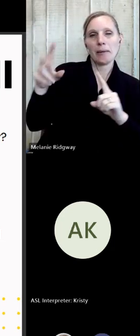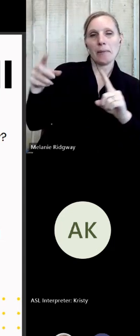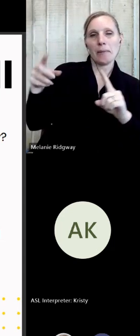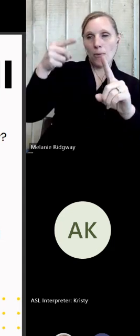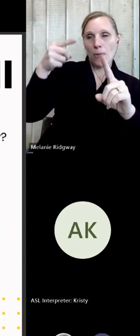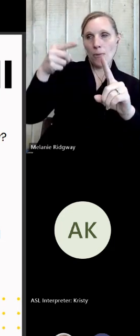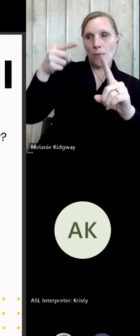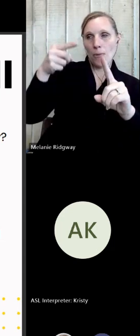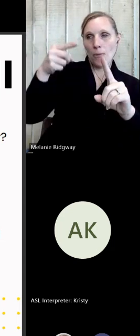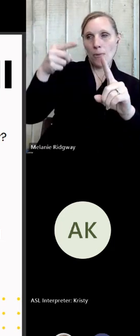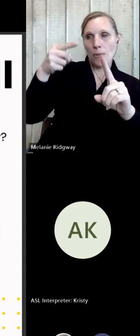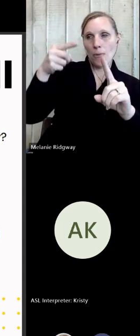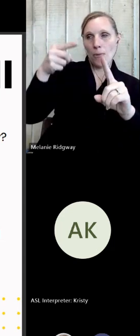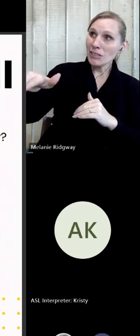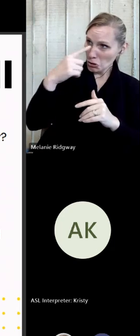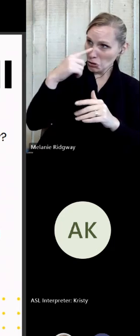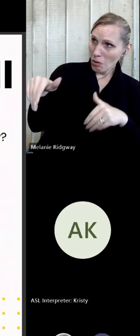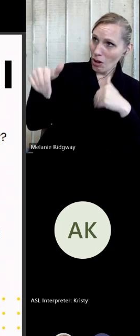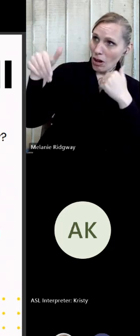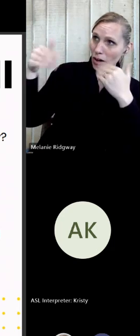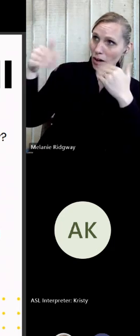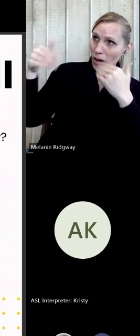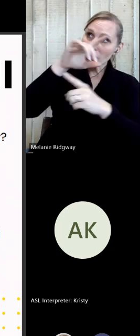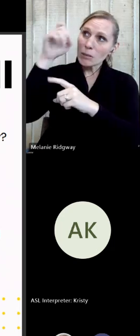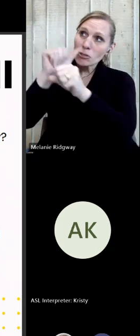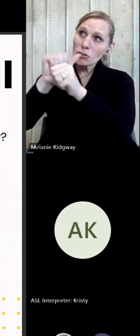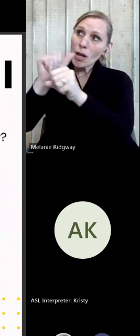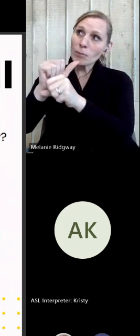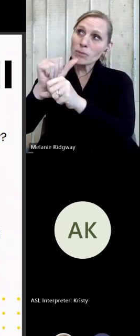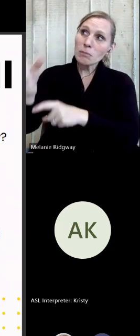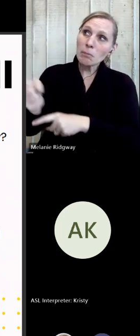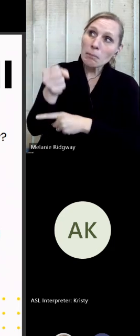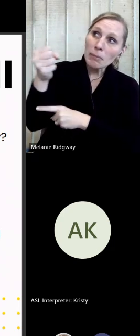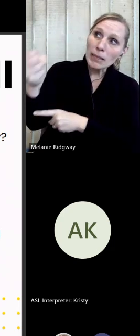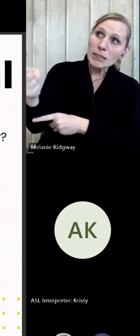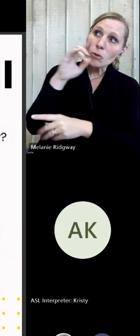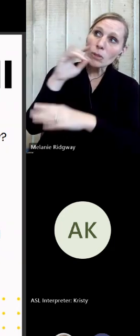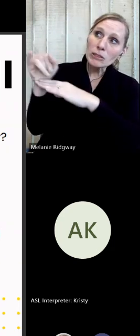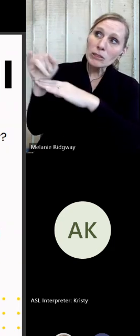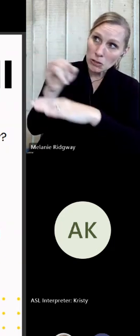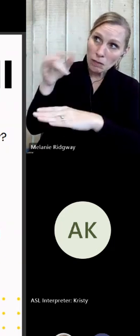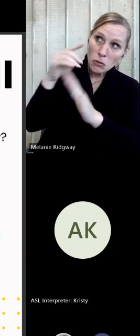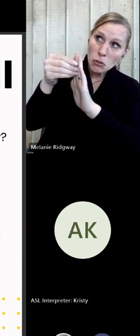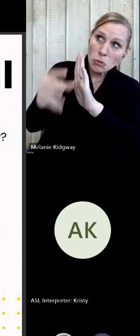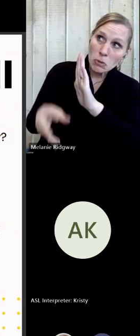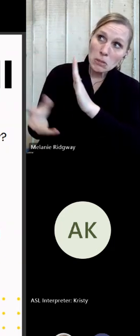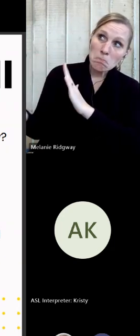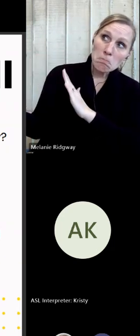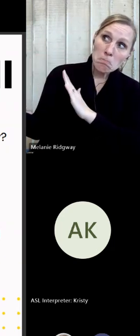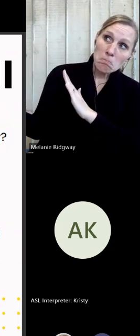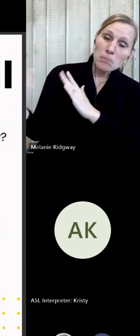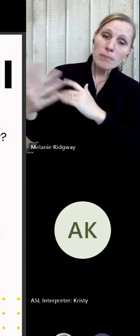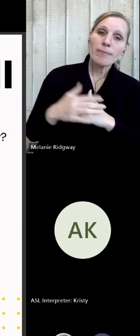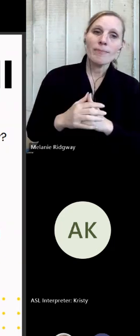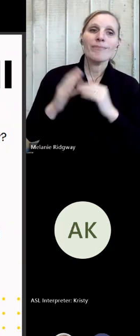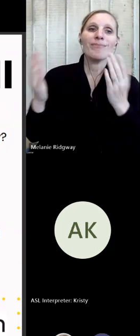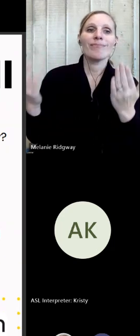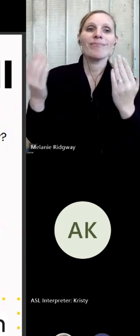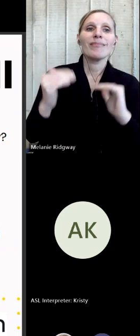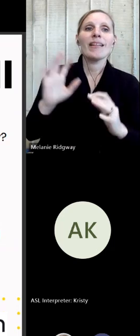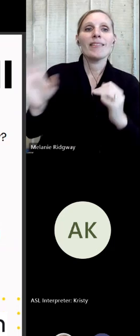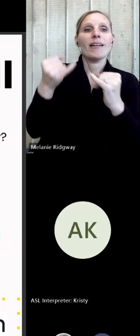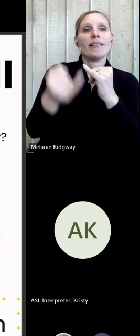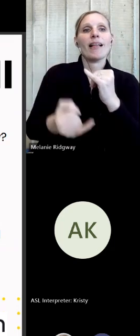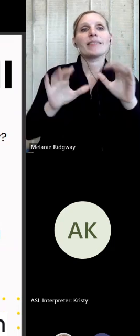you offer summer jobs, placements, or internships for students? And finally,